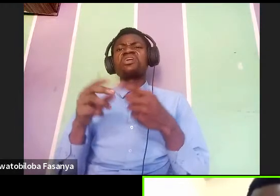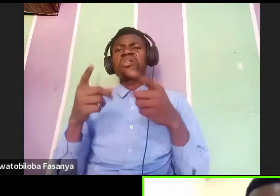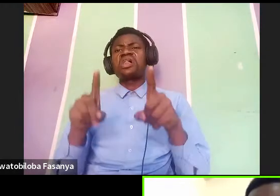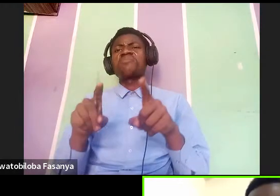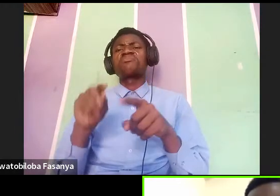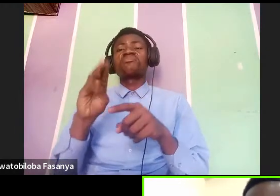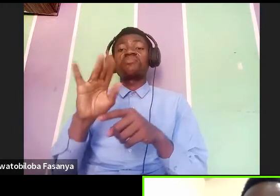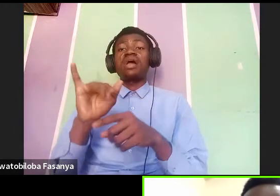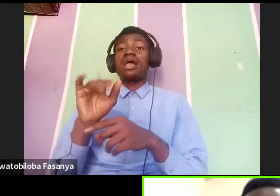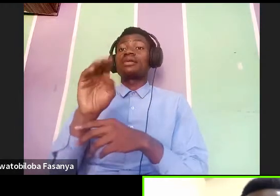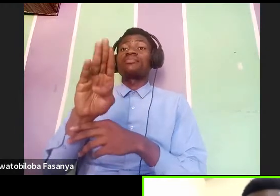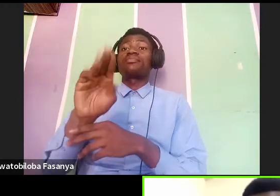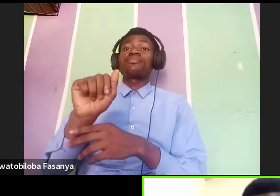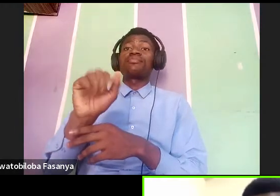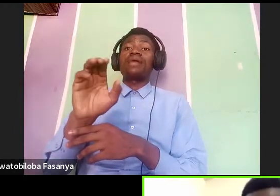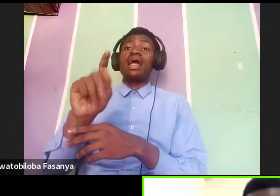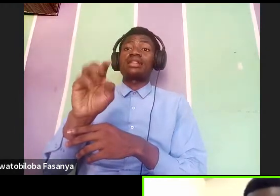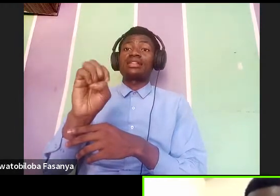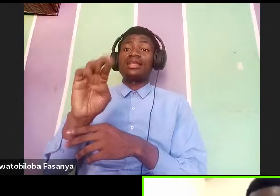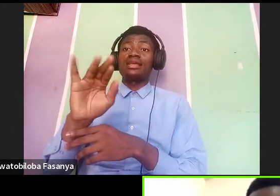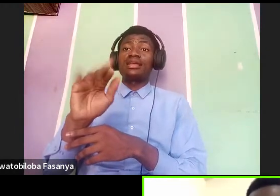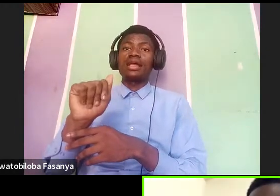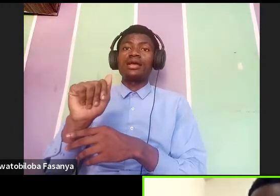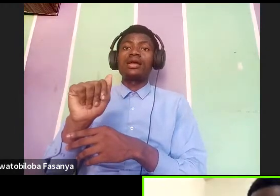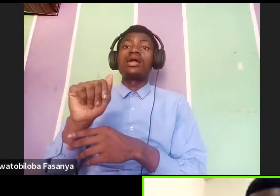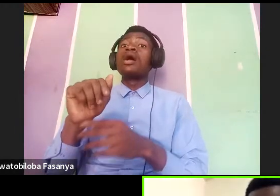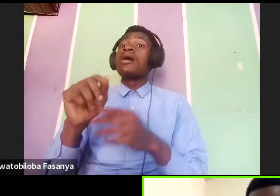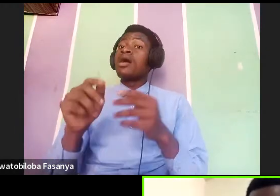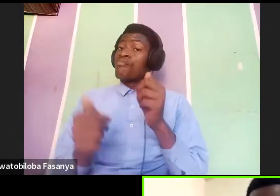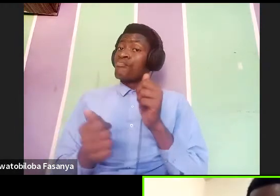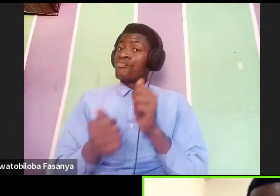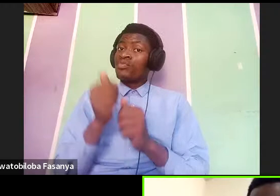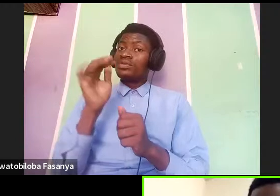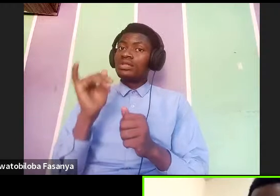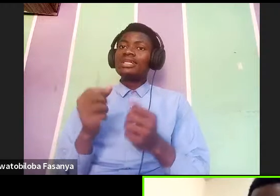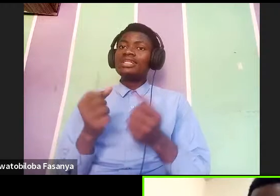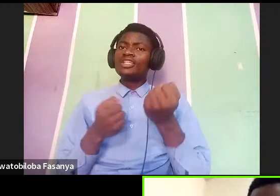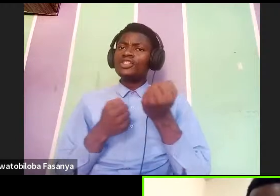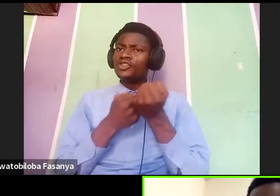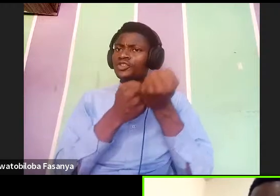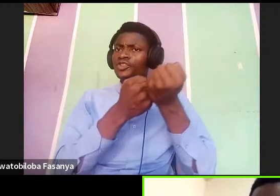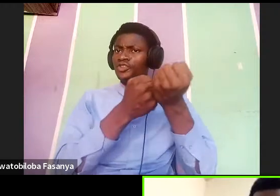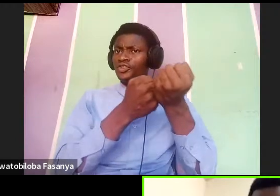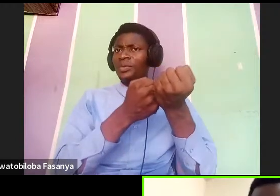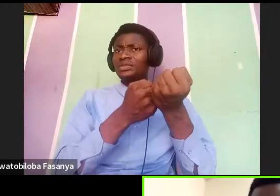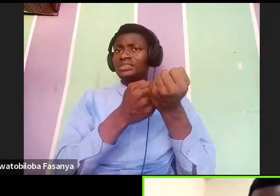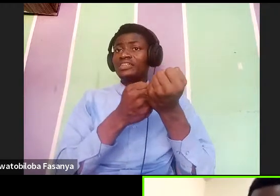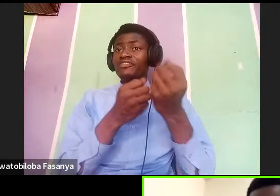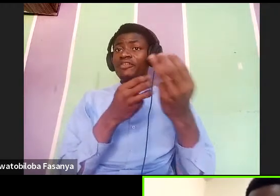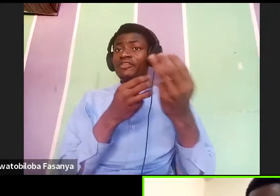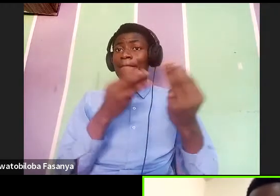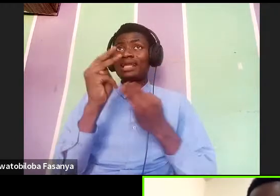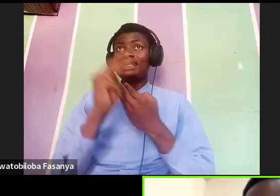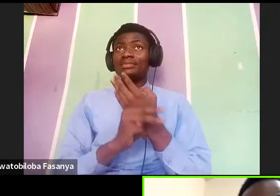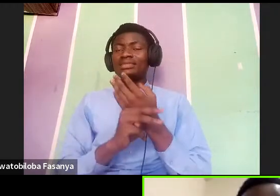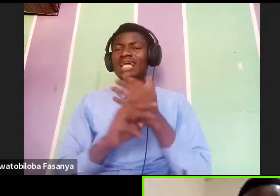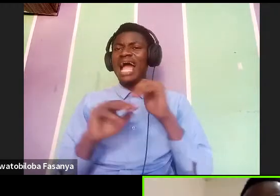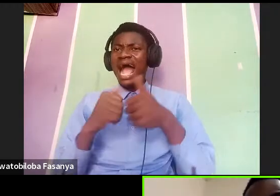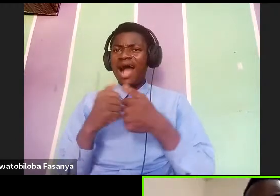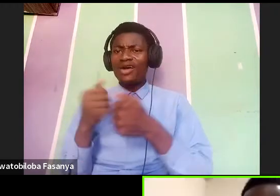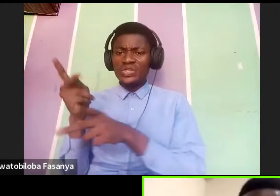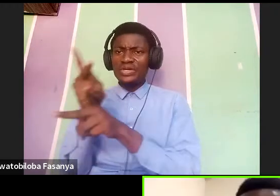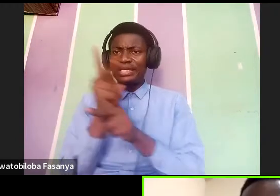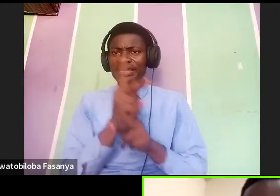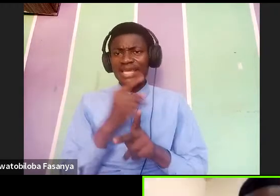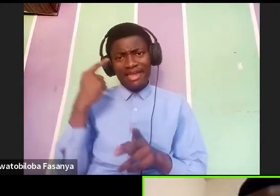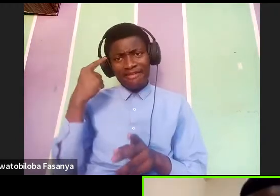own. Mainly is supportive management. How do you care for yourself and support yourself, waiting for the